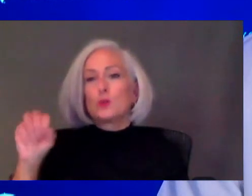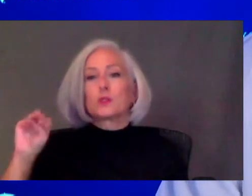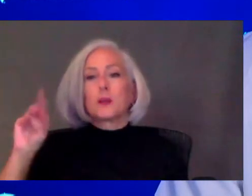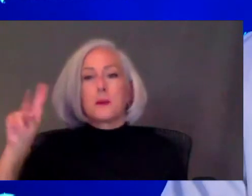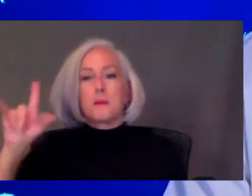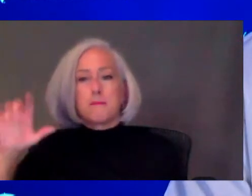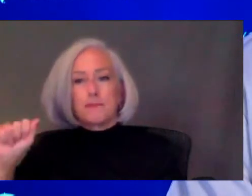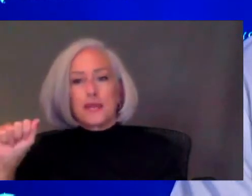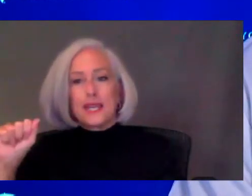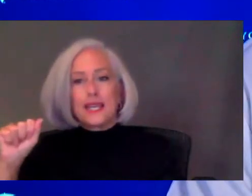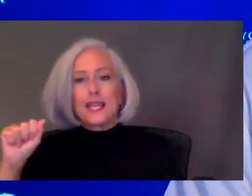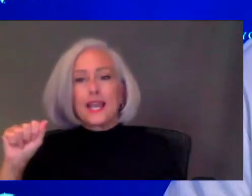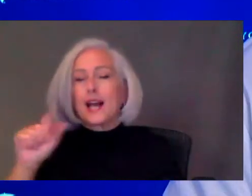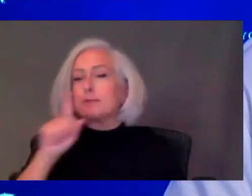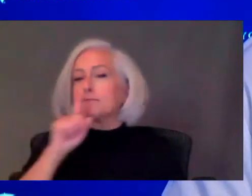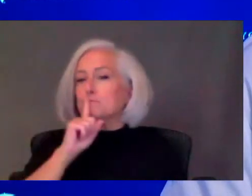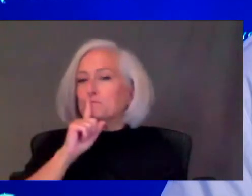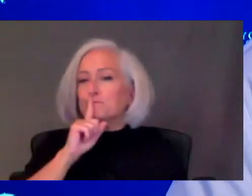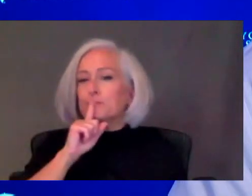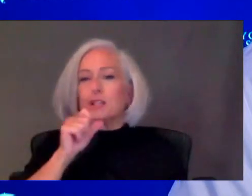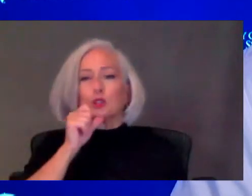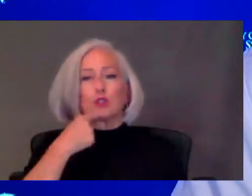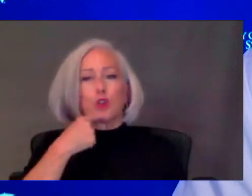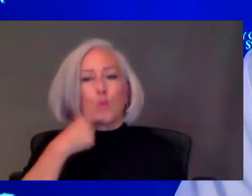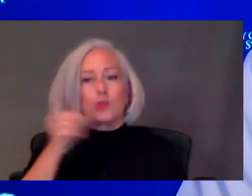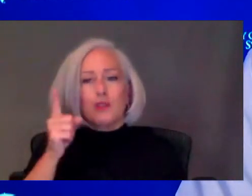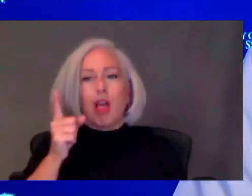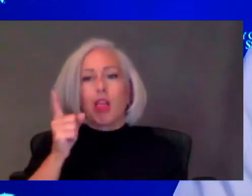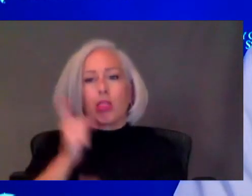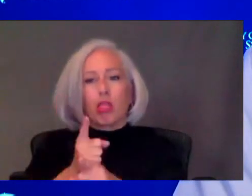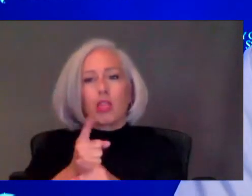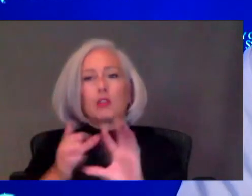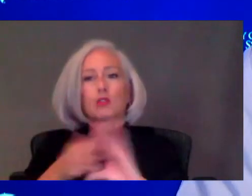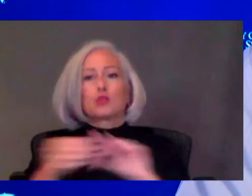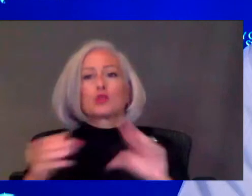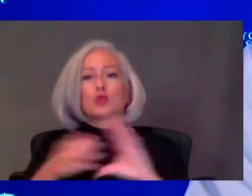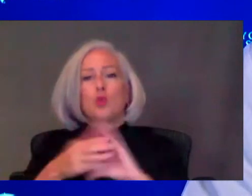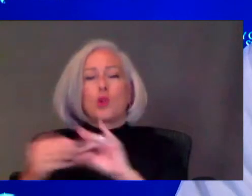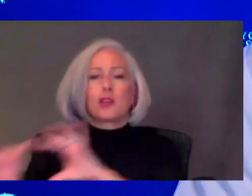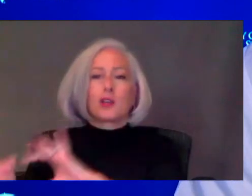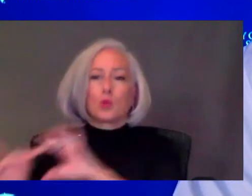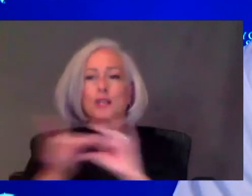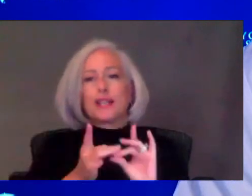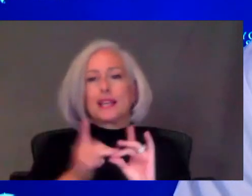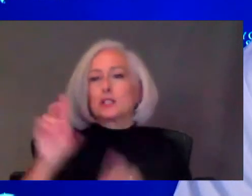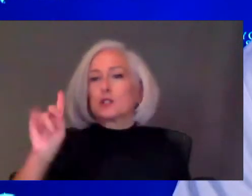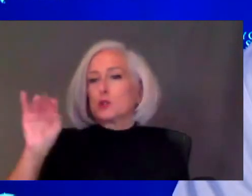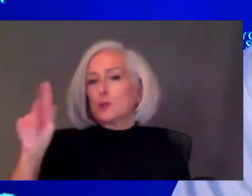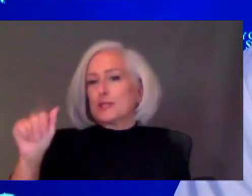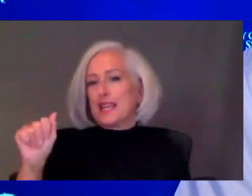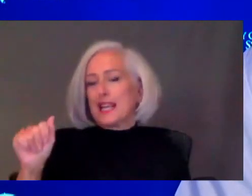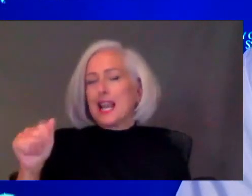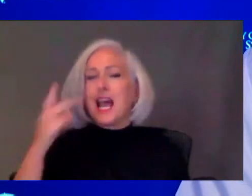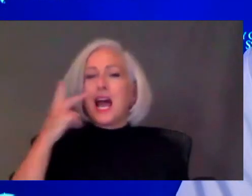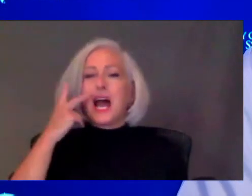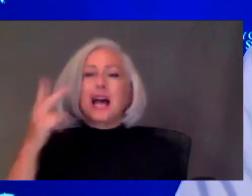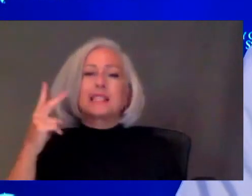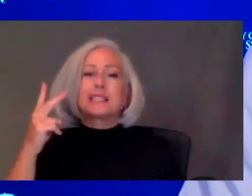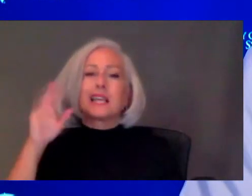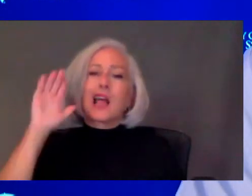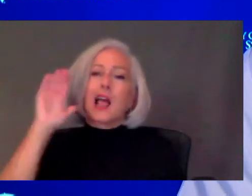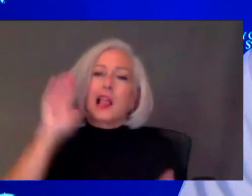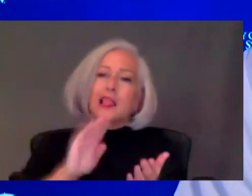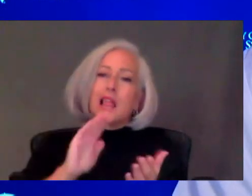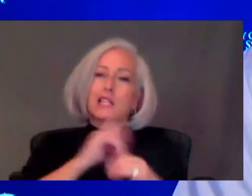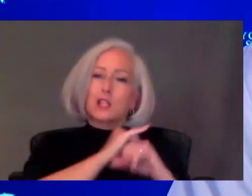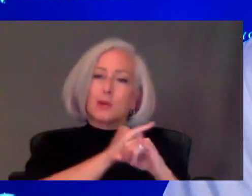how high do your antibodies get and how quickly do they fall. If you look more at the results, it shows that over 4,800 people were recruited for